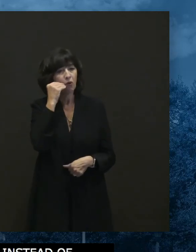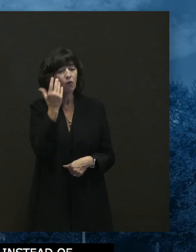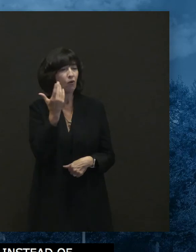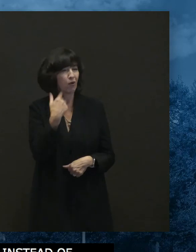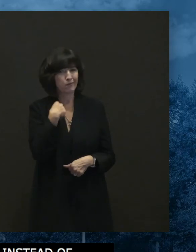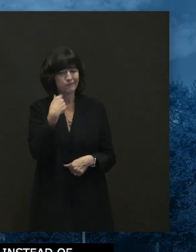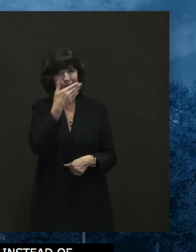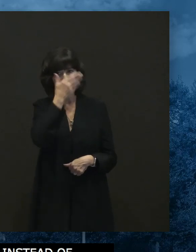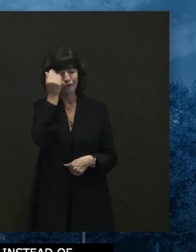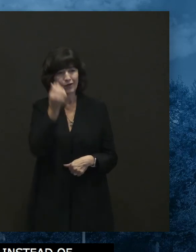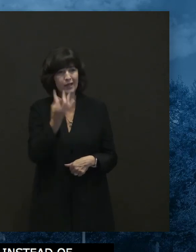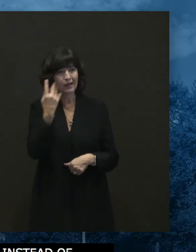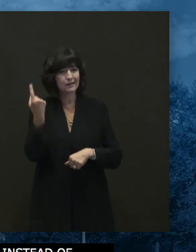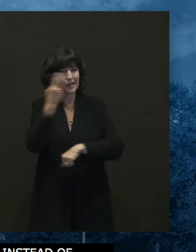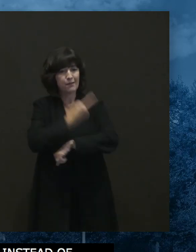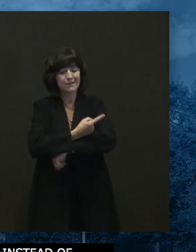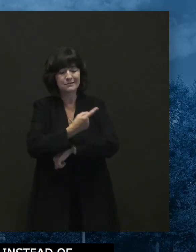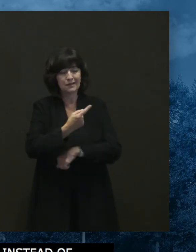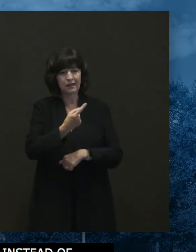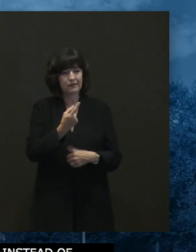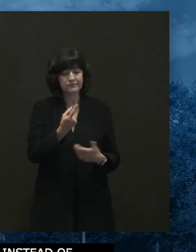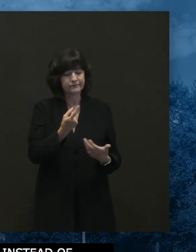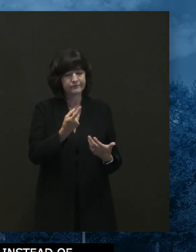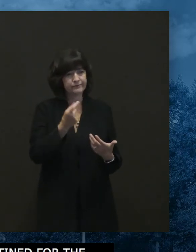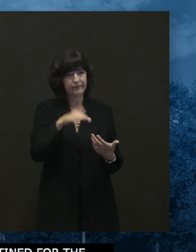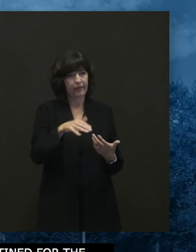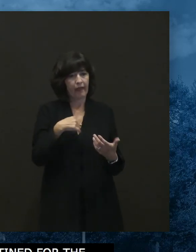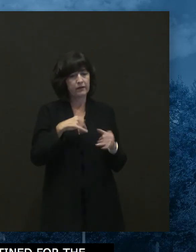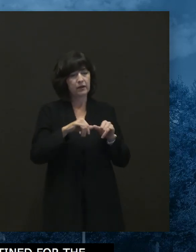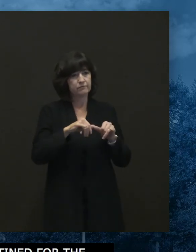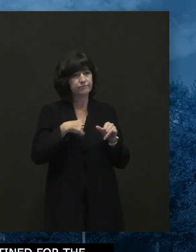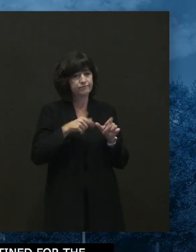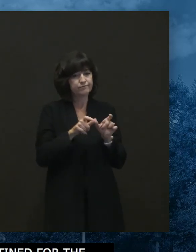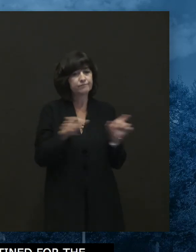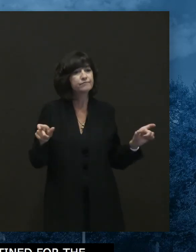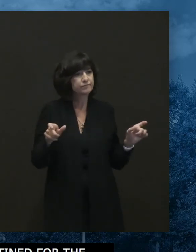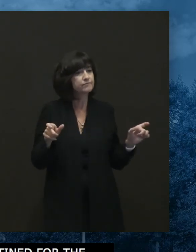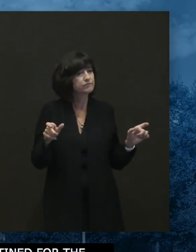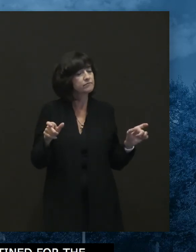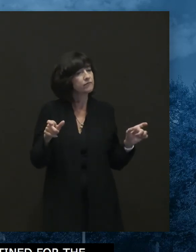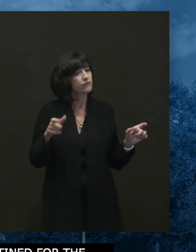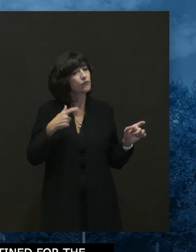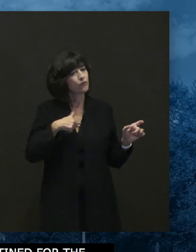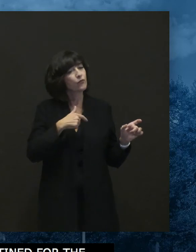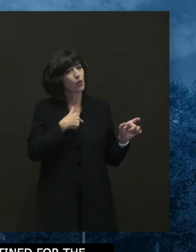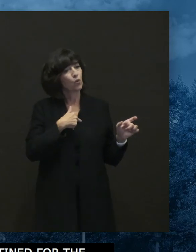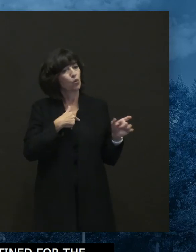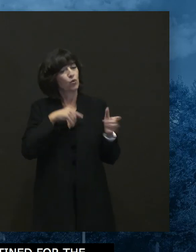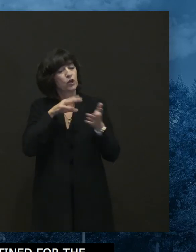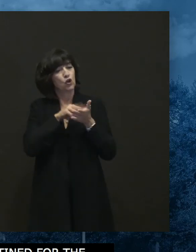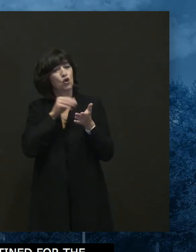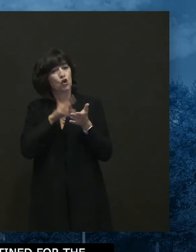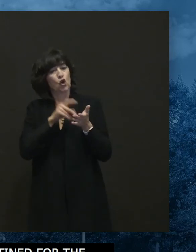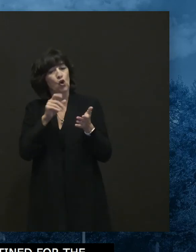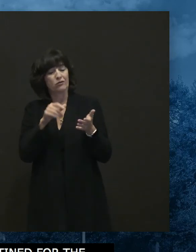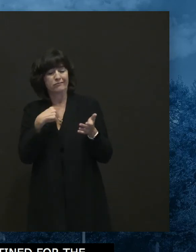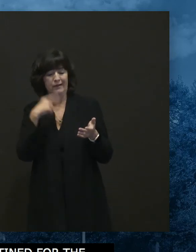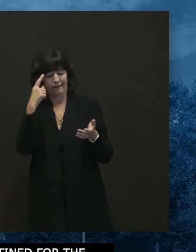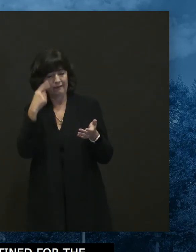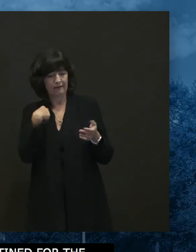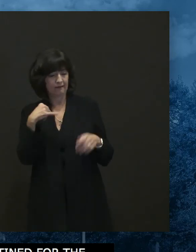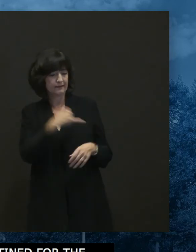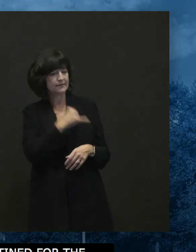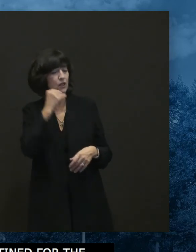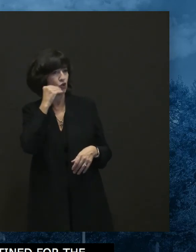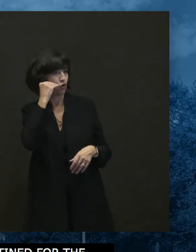remember exactly. We learned about it sometime into that infectious period, so I quarantined